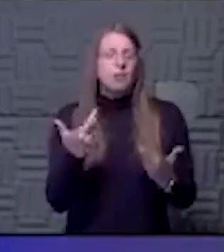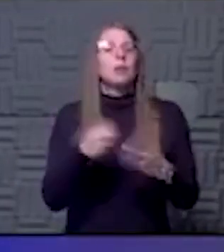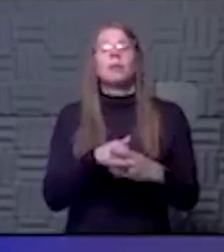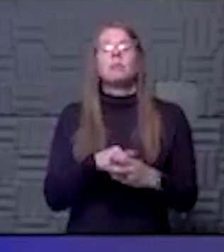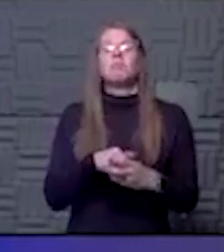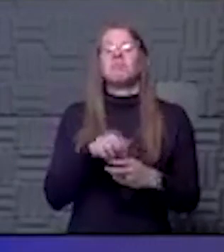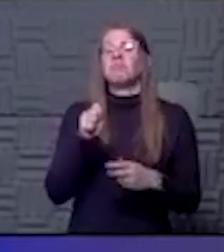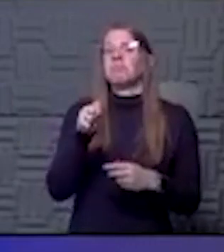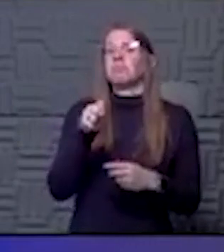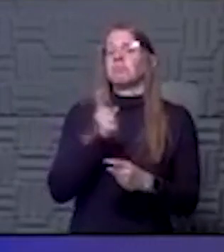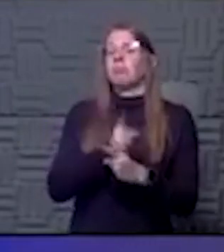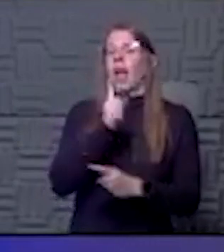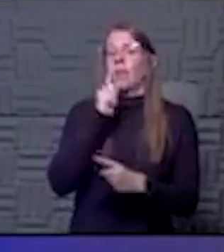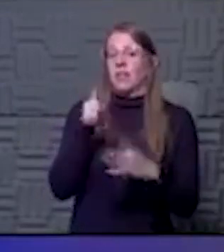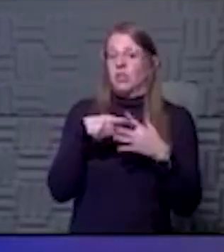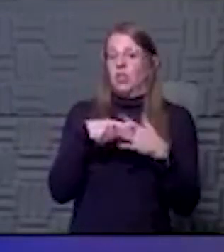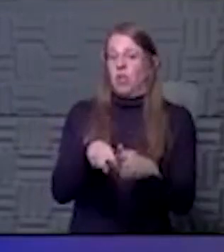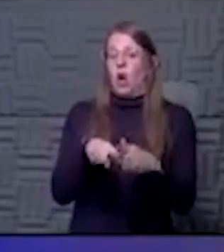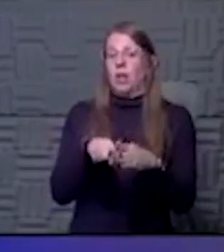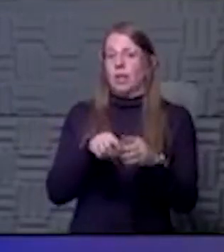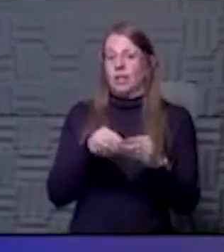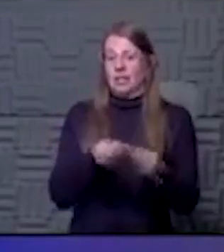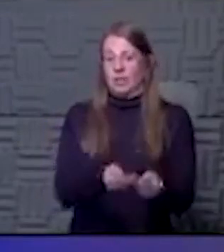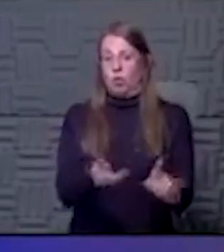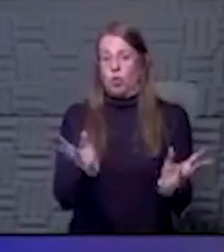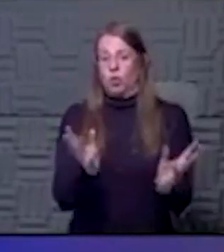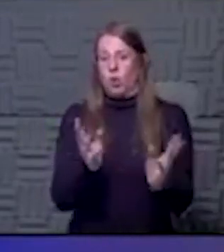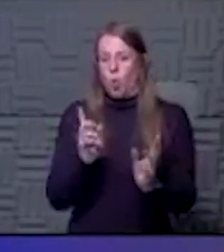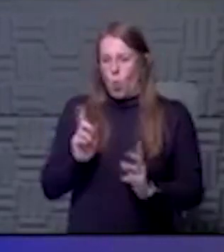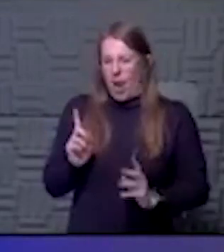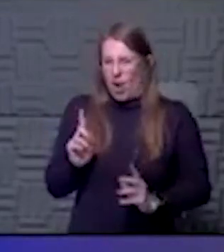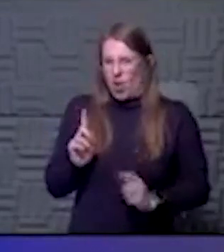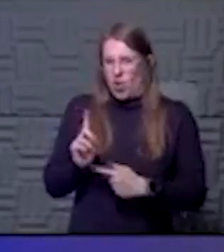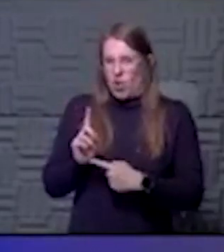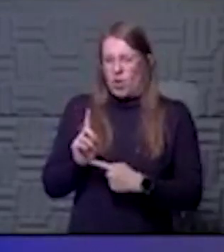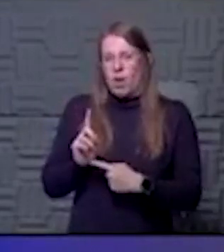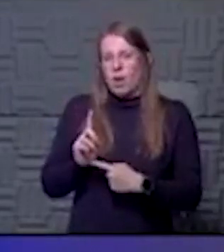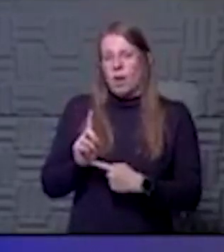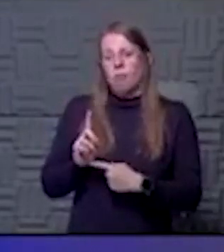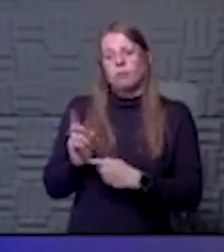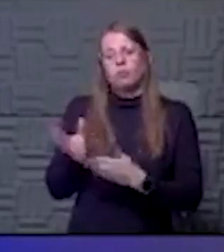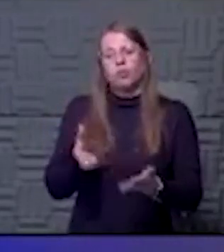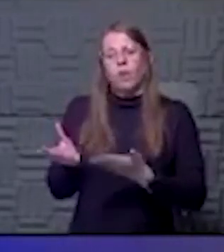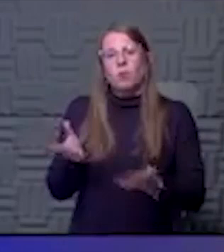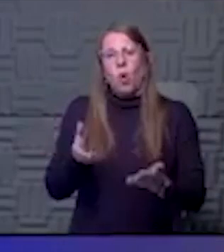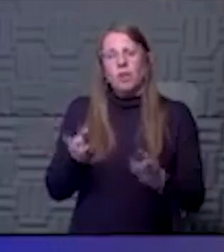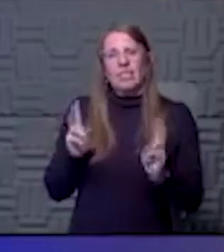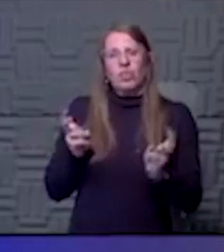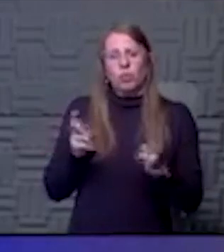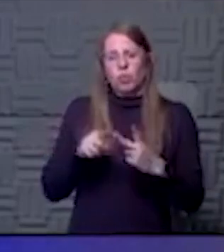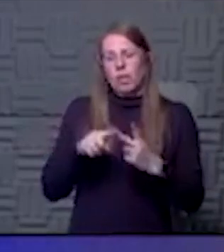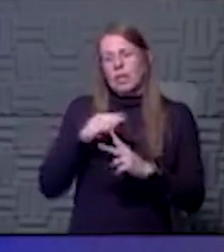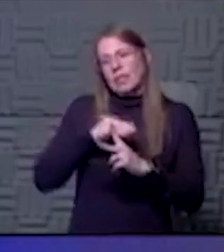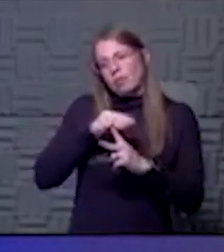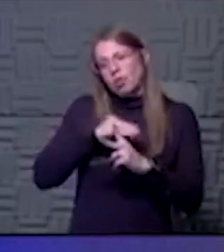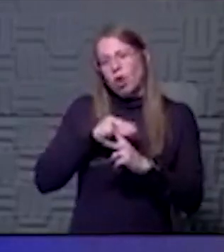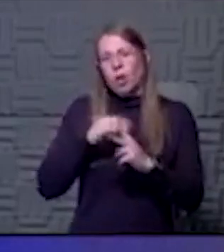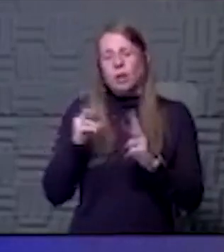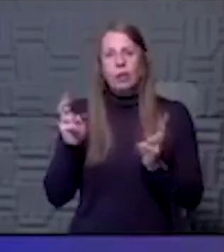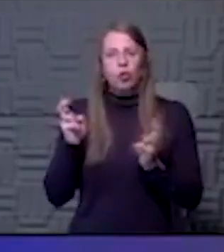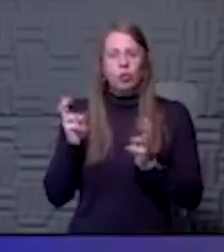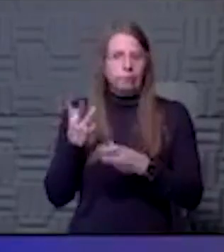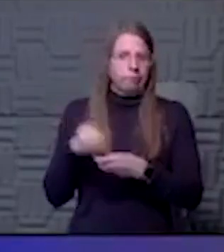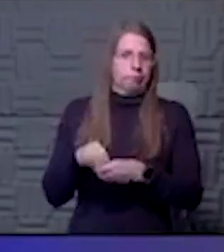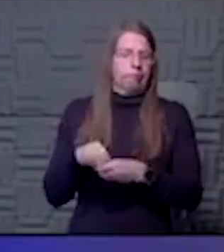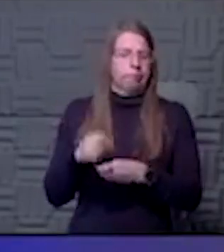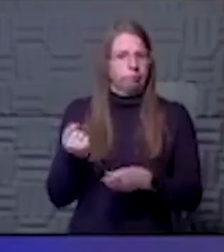think starting is the distribution and where is it going to be. We know that there are transport issues, temperature issues, but once